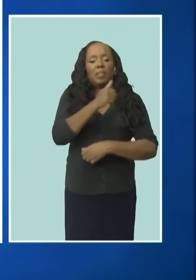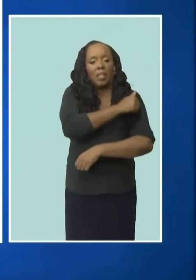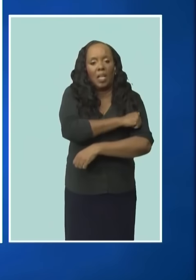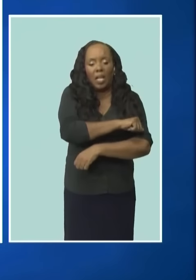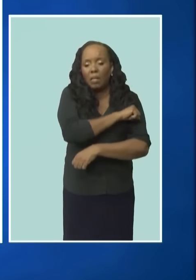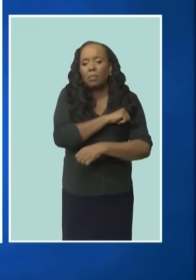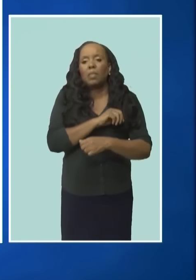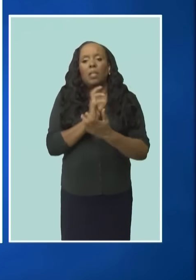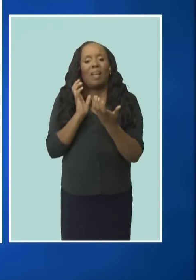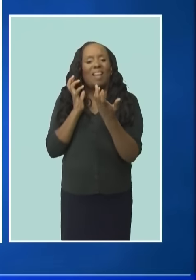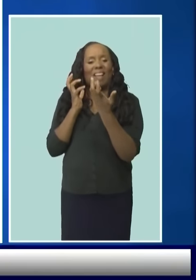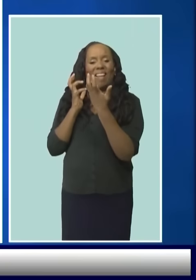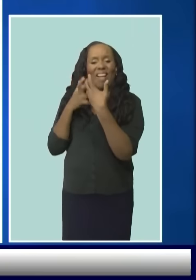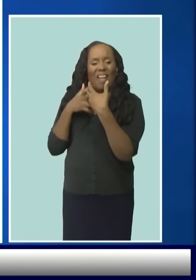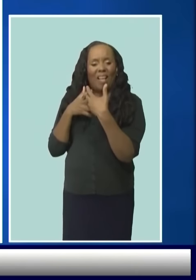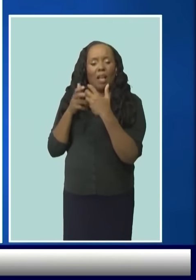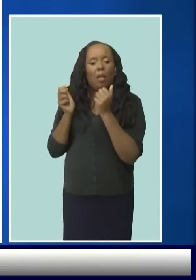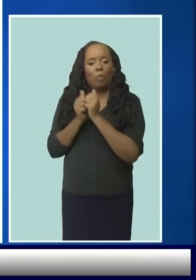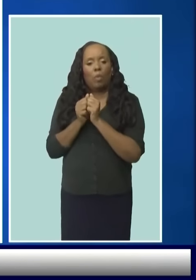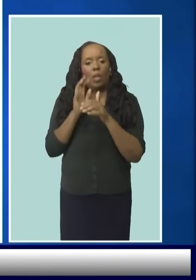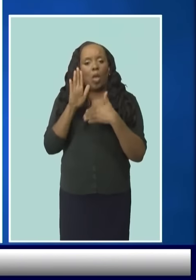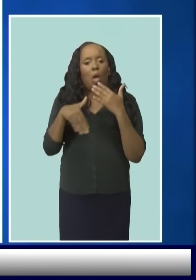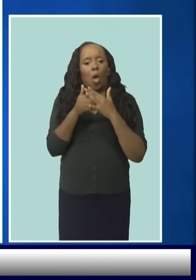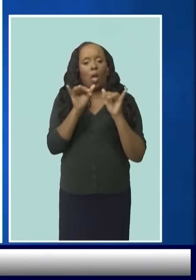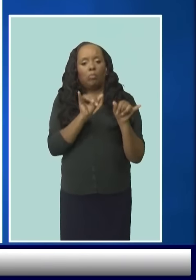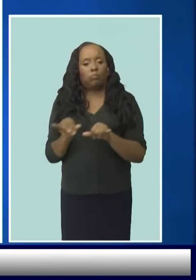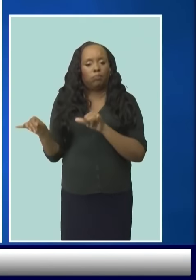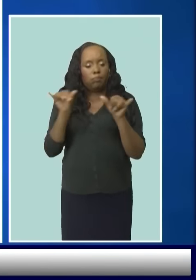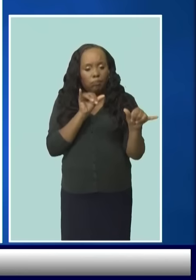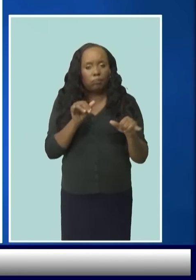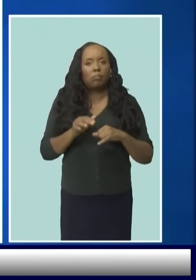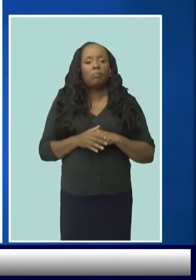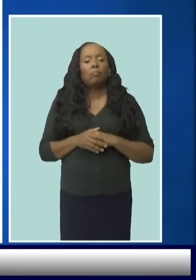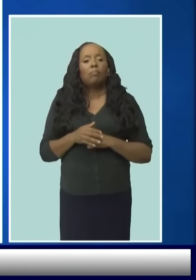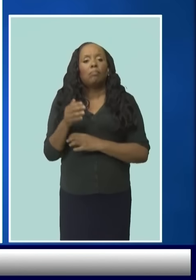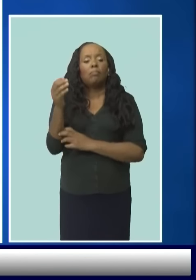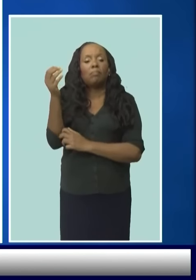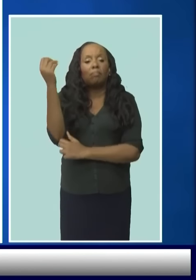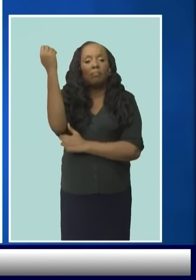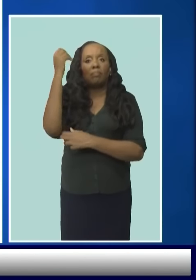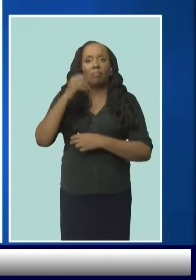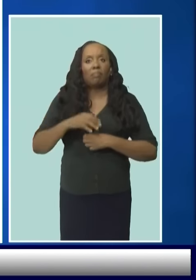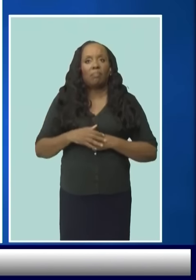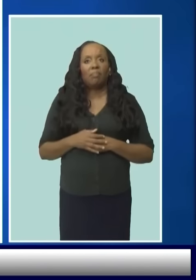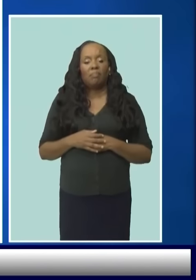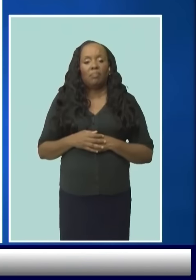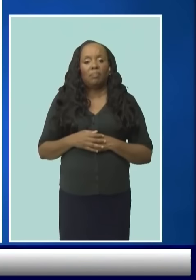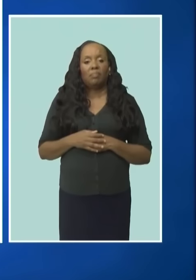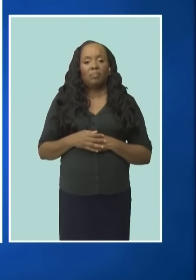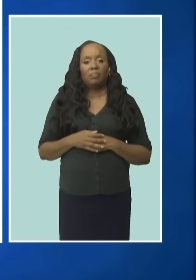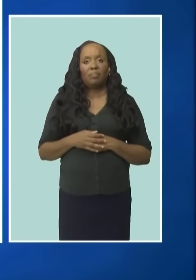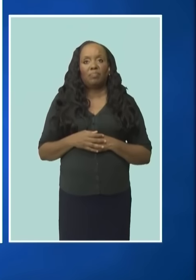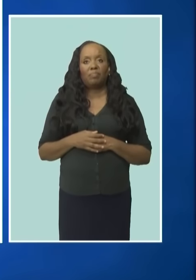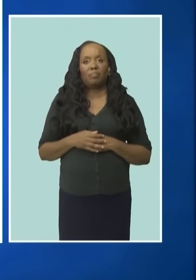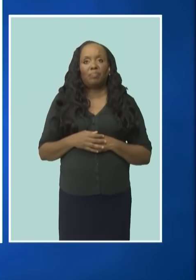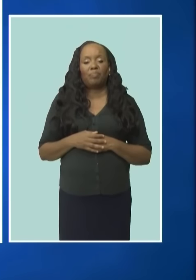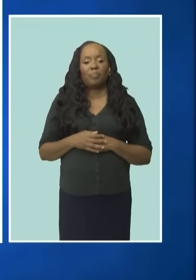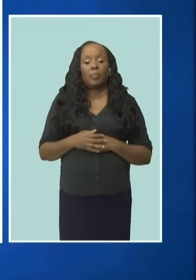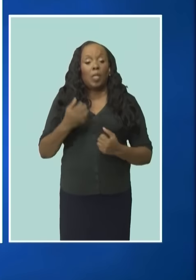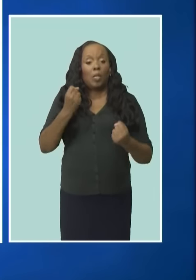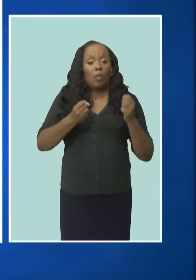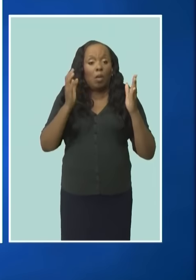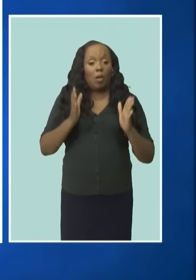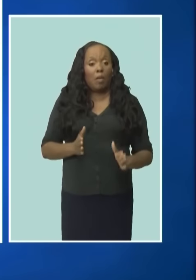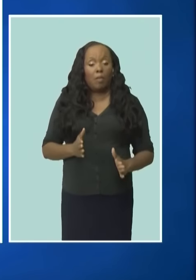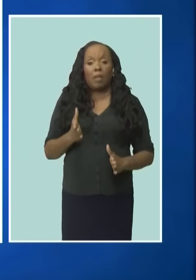standards, and basically the driver end and the area where the patient carry